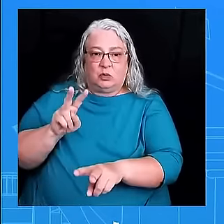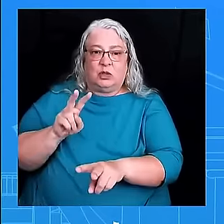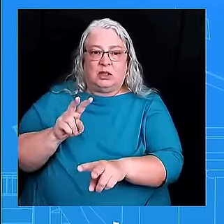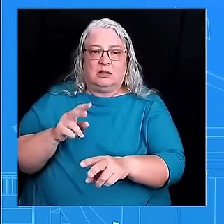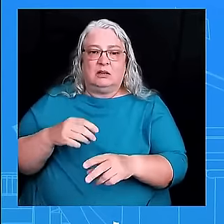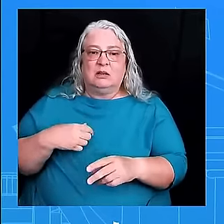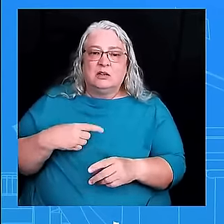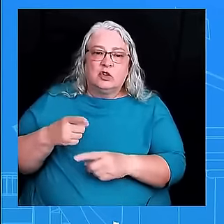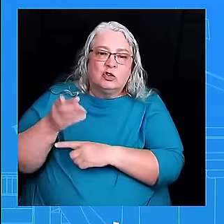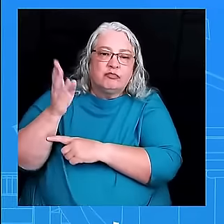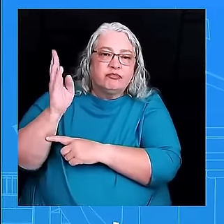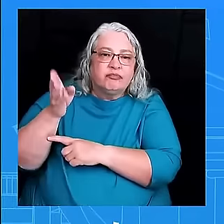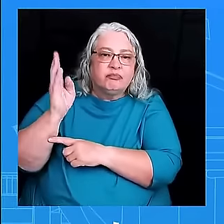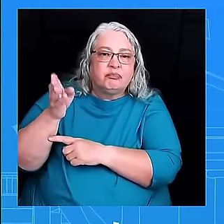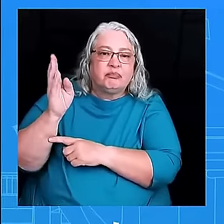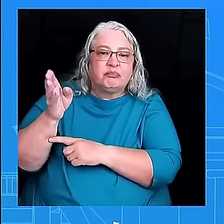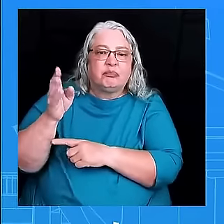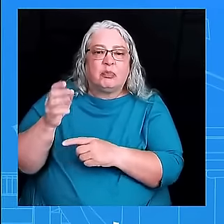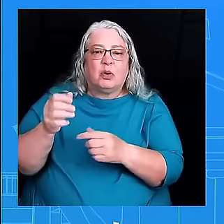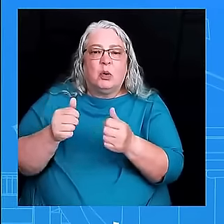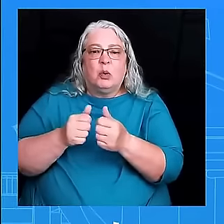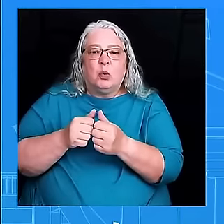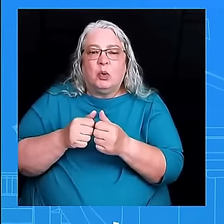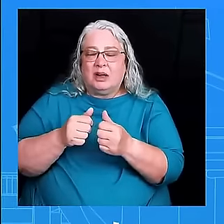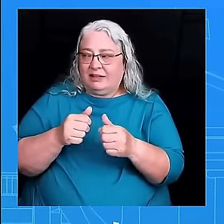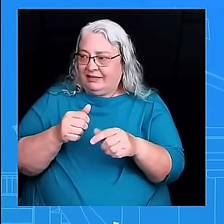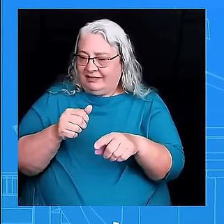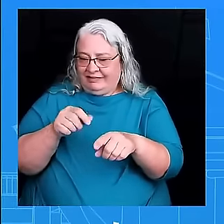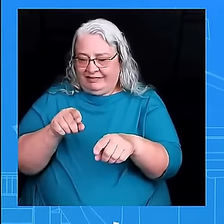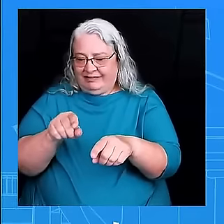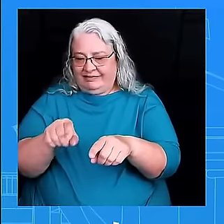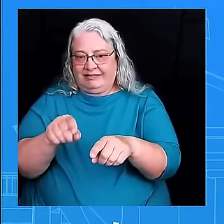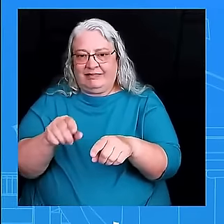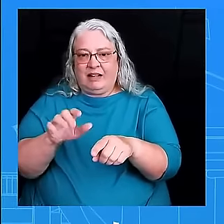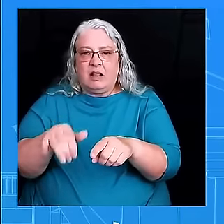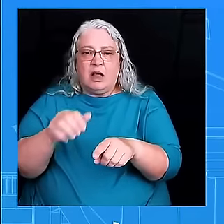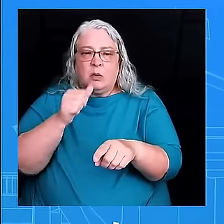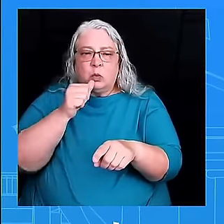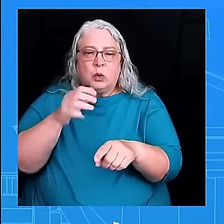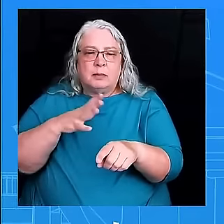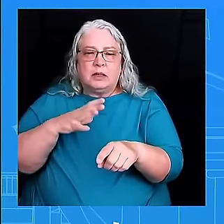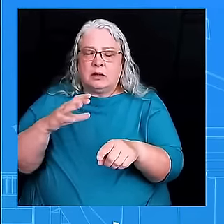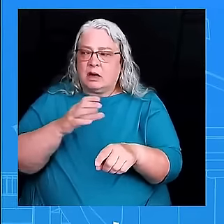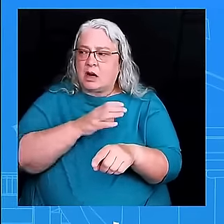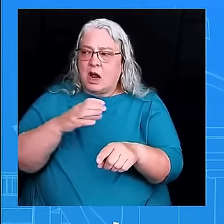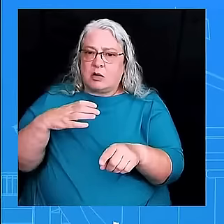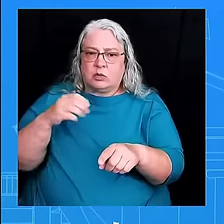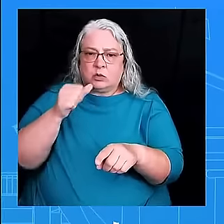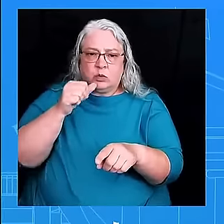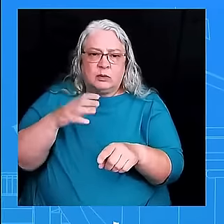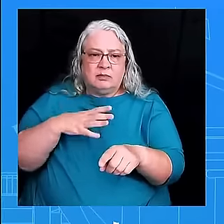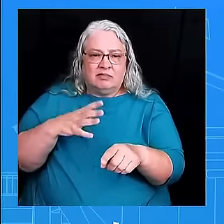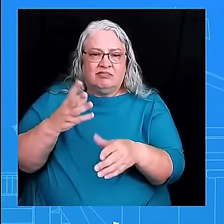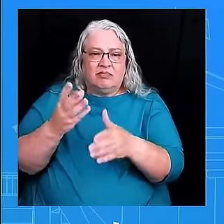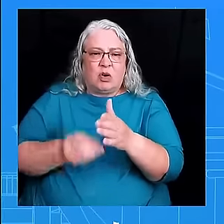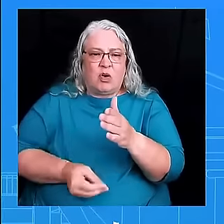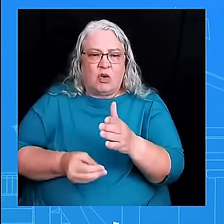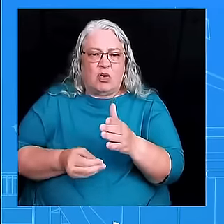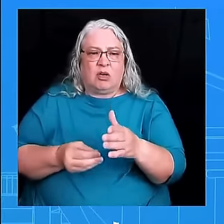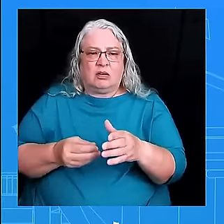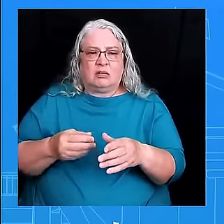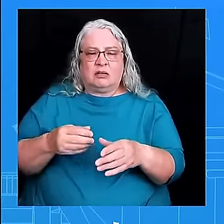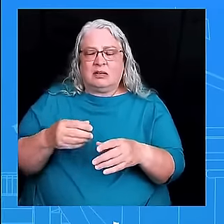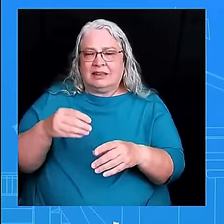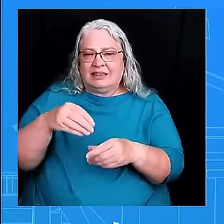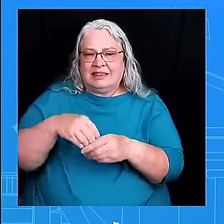know, when you're president and even vice president, you play multiple roles here. So she'll be coming back today, if she's not